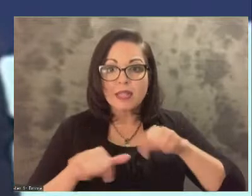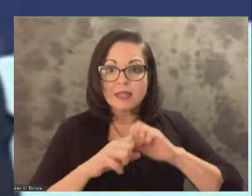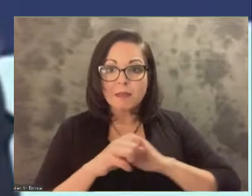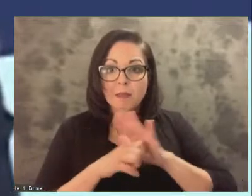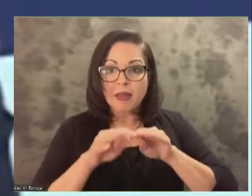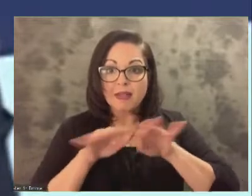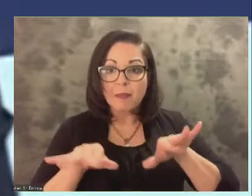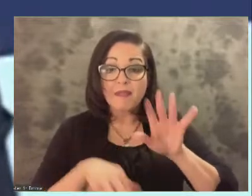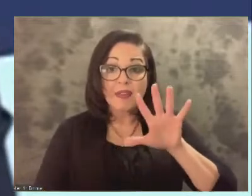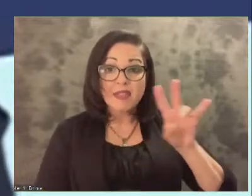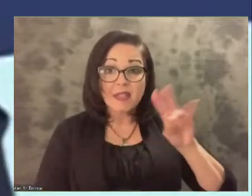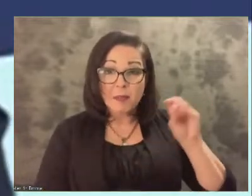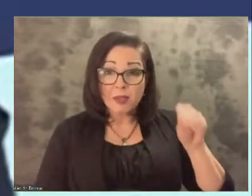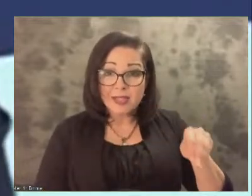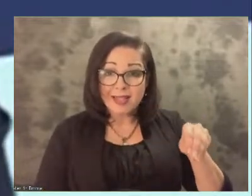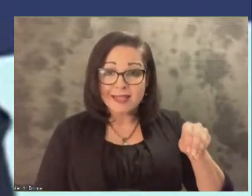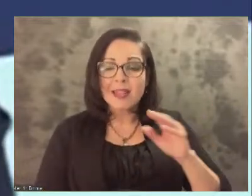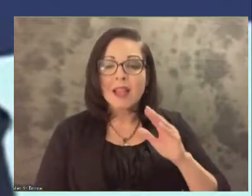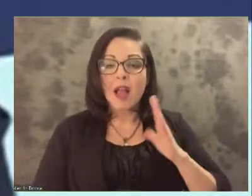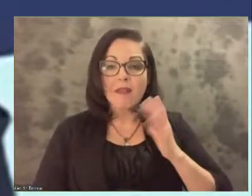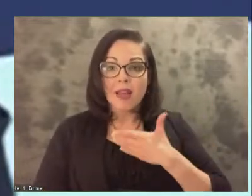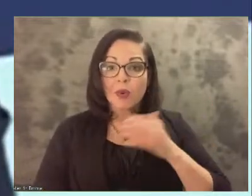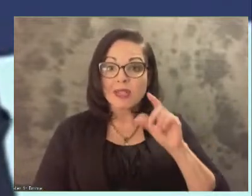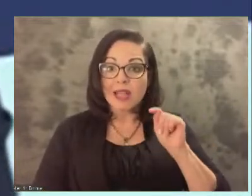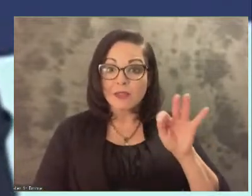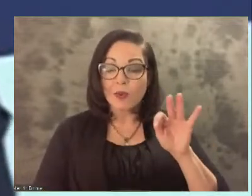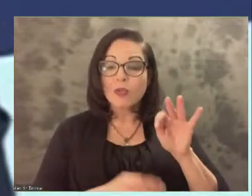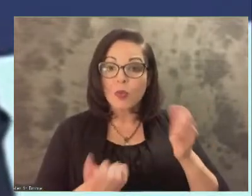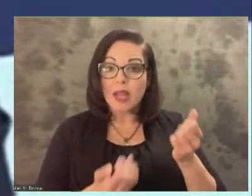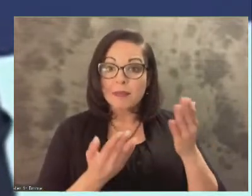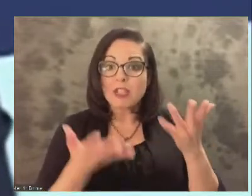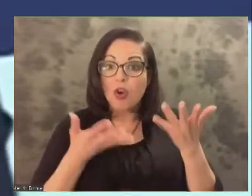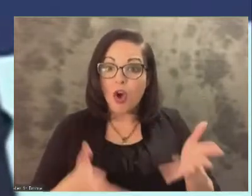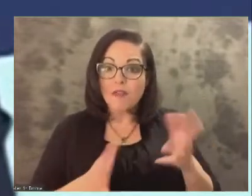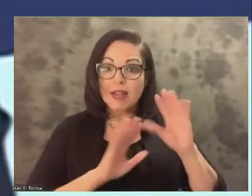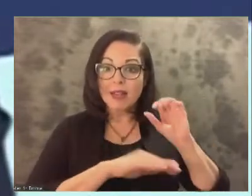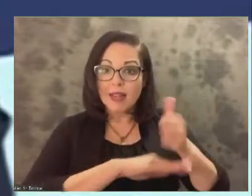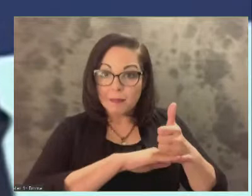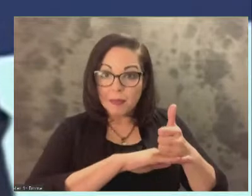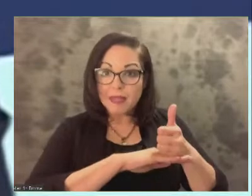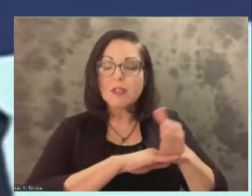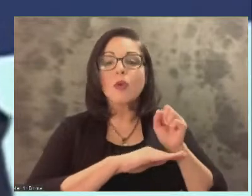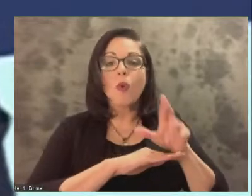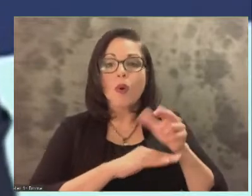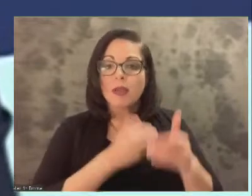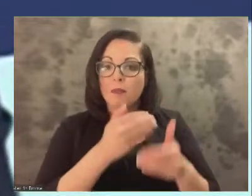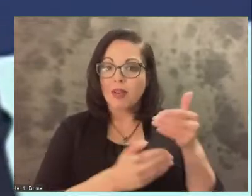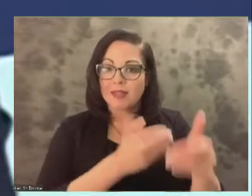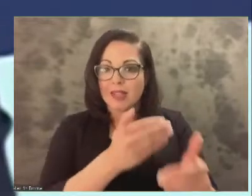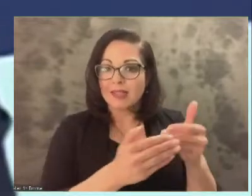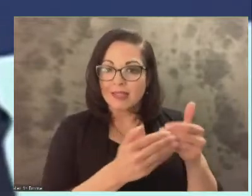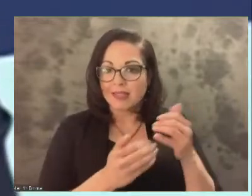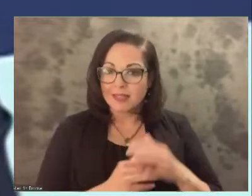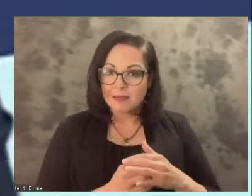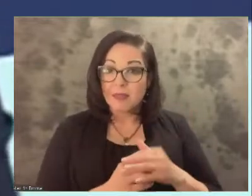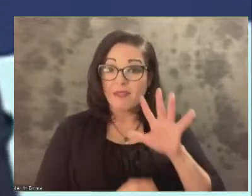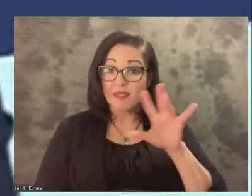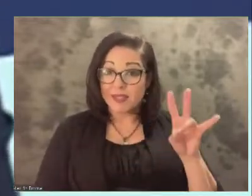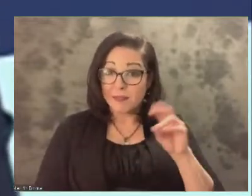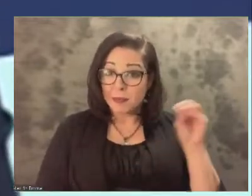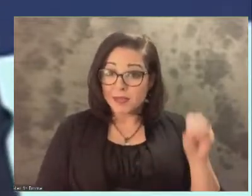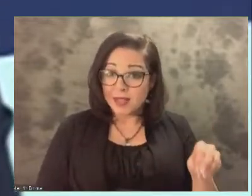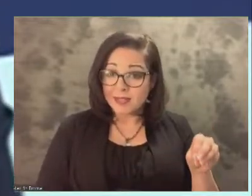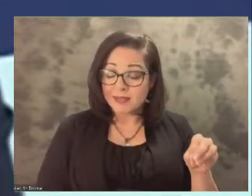That's 57% of the task force recommendations already implemented or in progress. 57%.